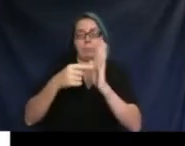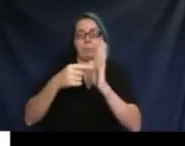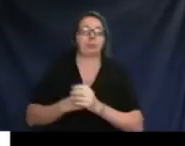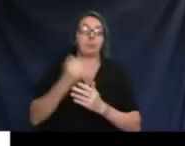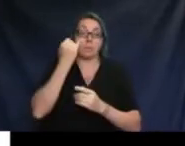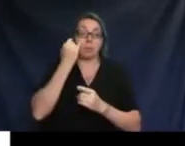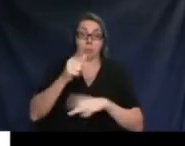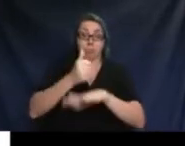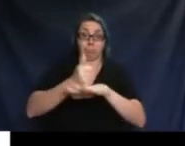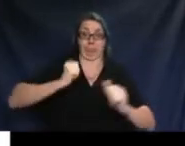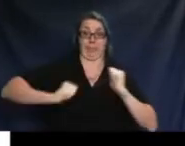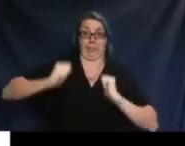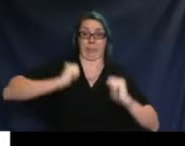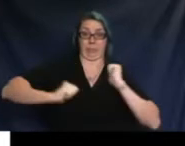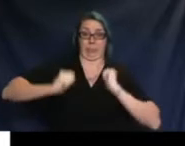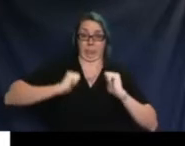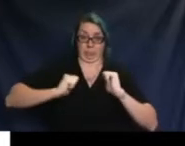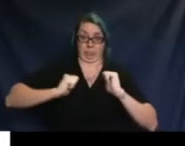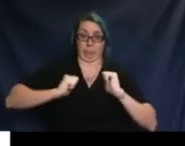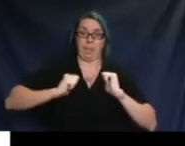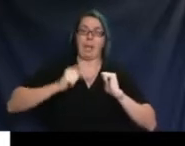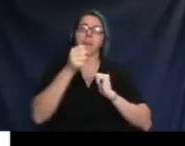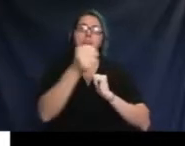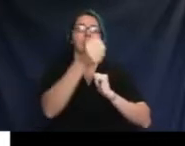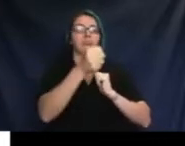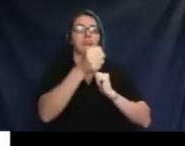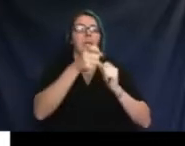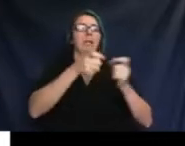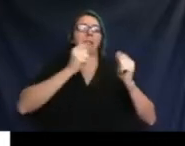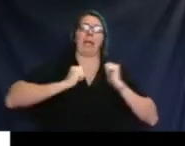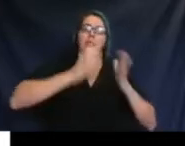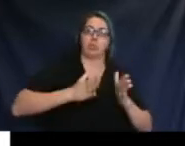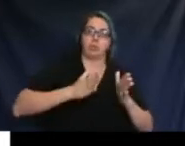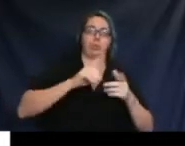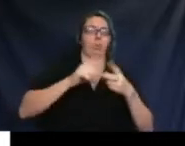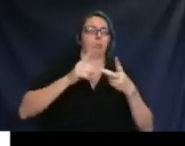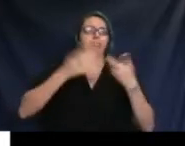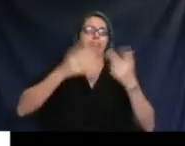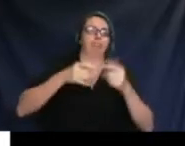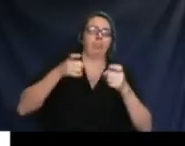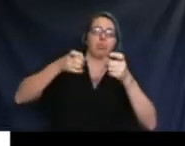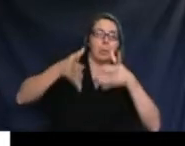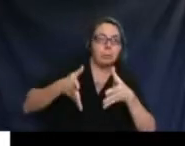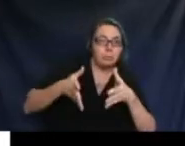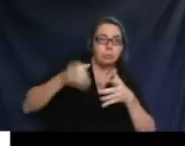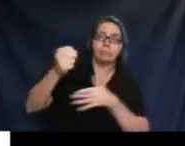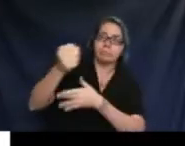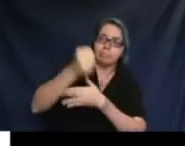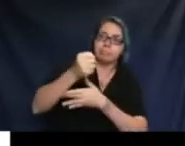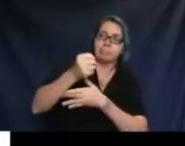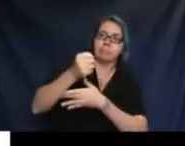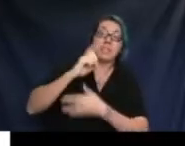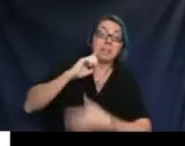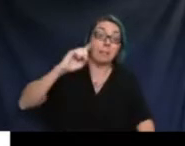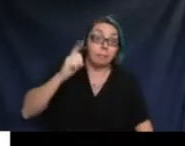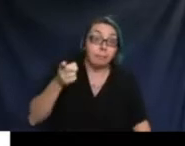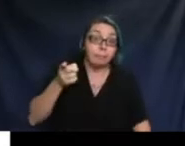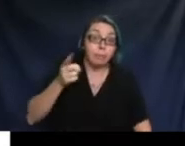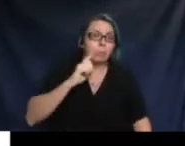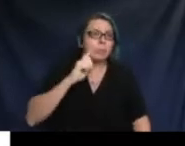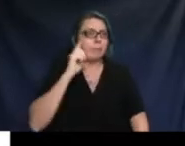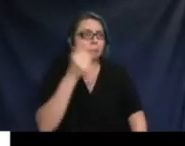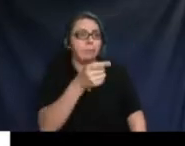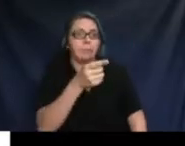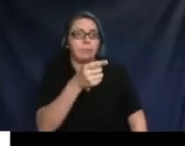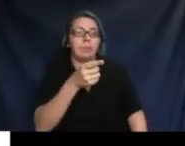have an actor or your director or anybody on your artistic team who is deaf, then you can apply